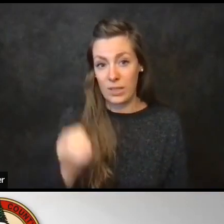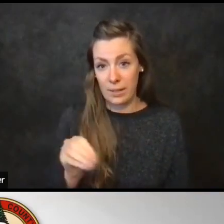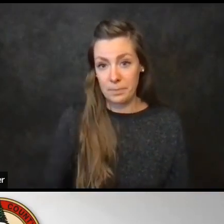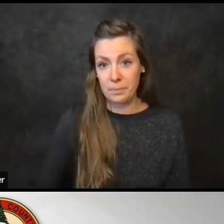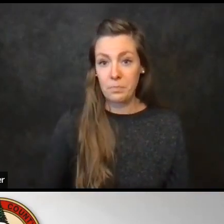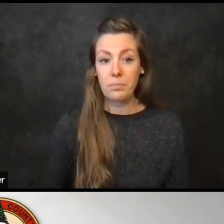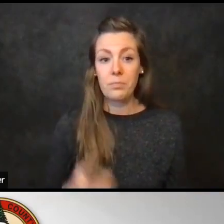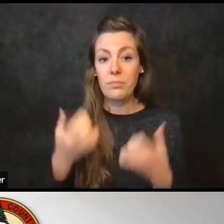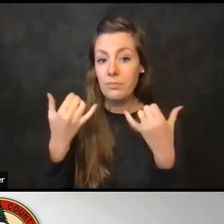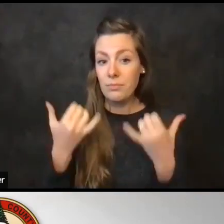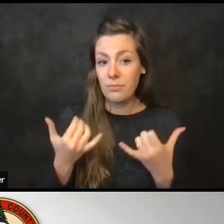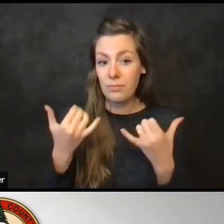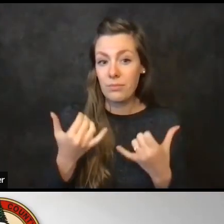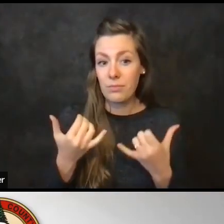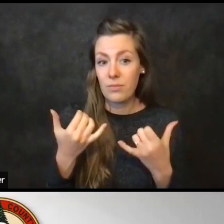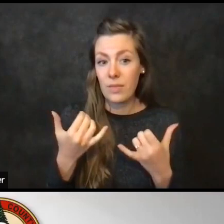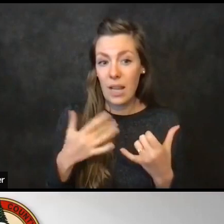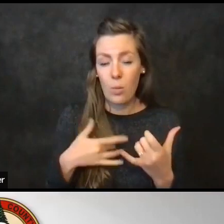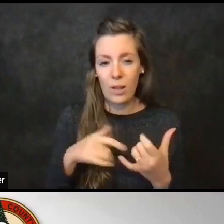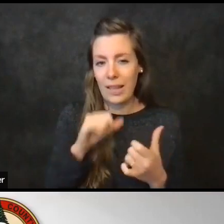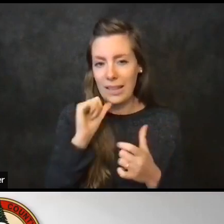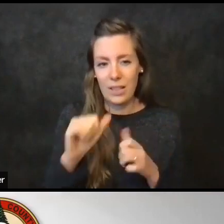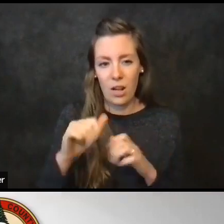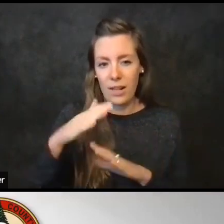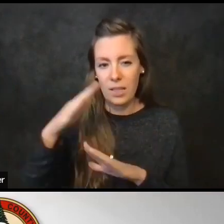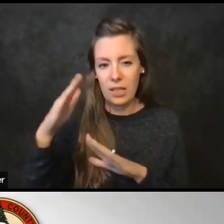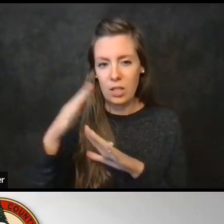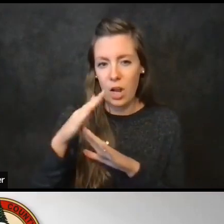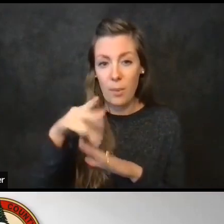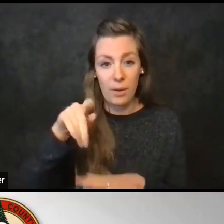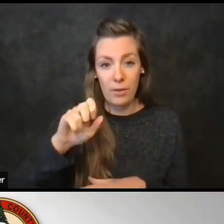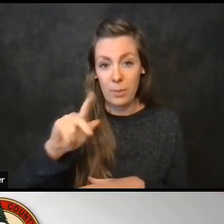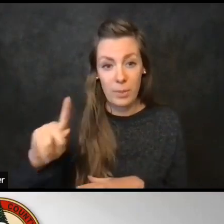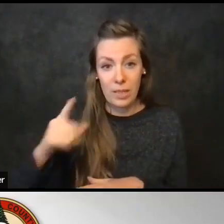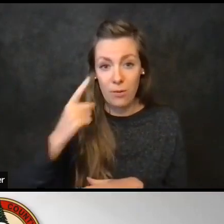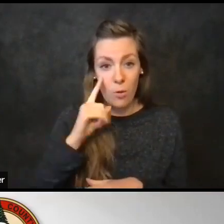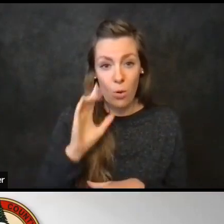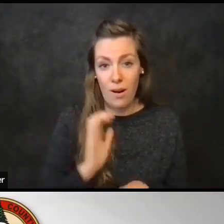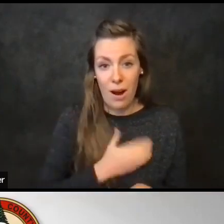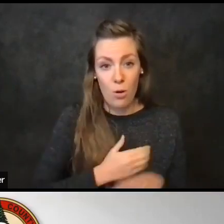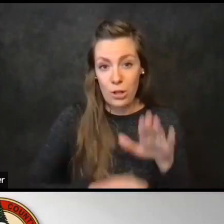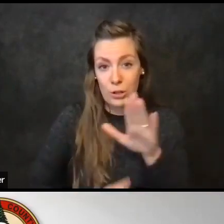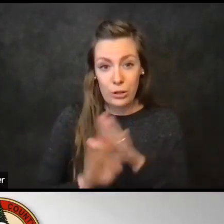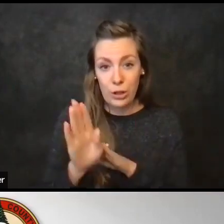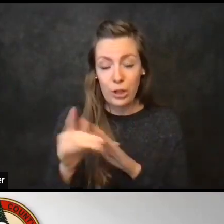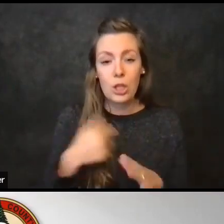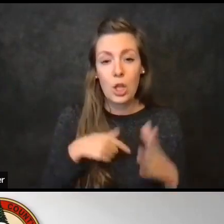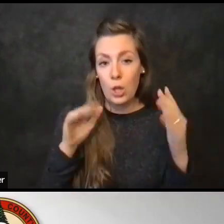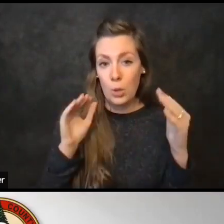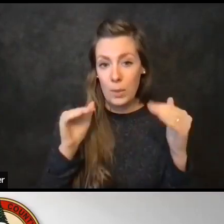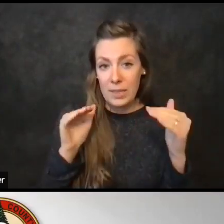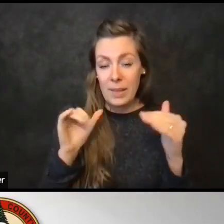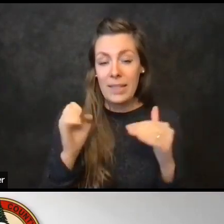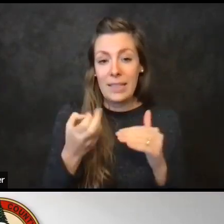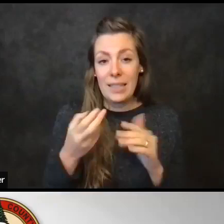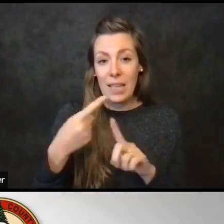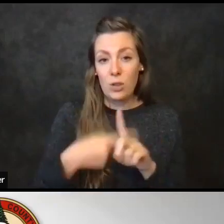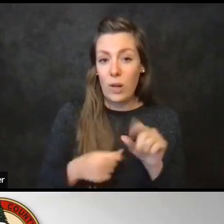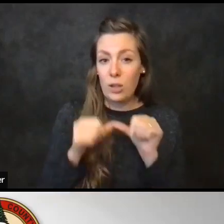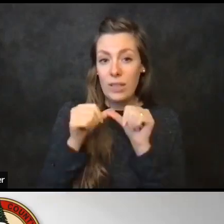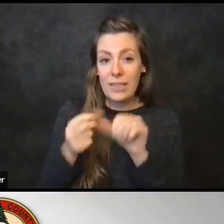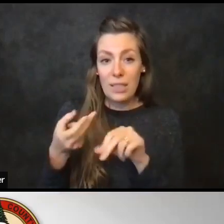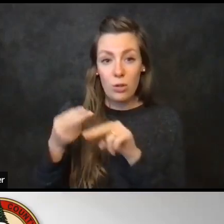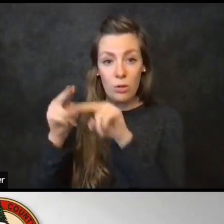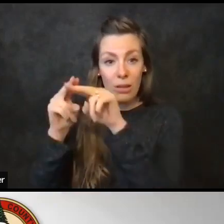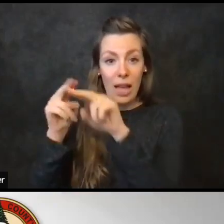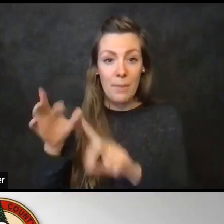Now we are likely not yet at the peak of the Omicron surge. We do expect our case rate to continue to climb,